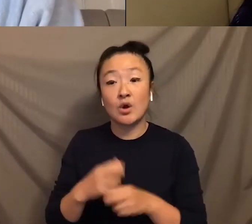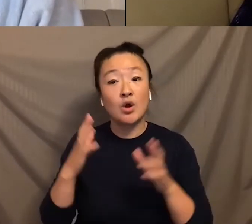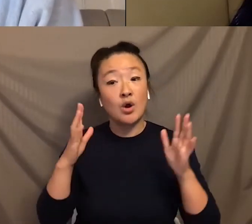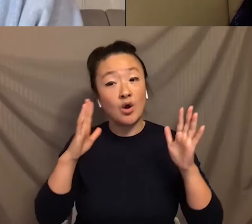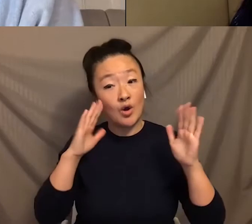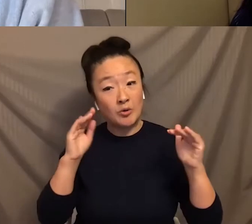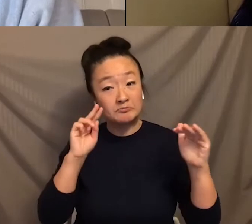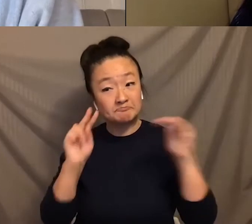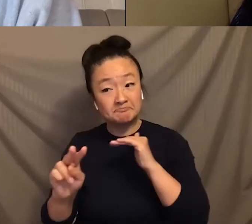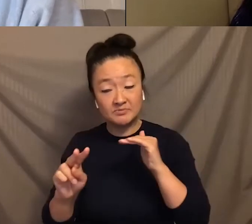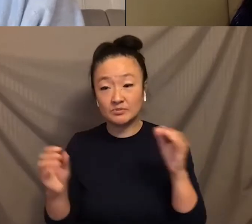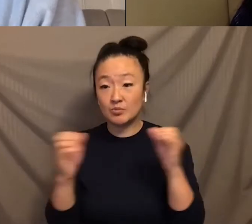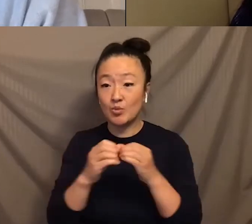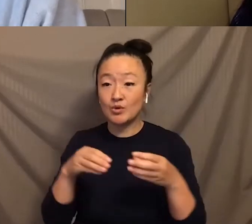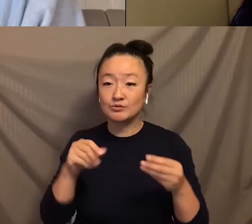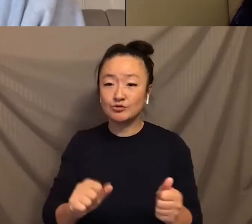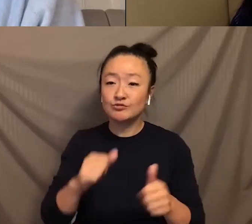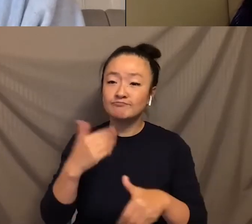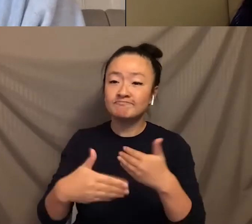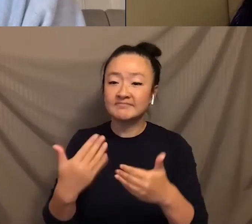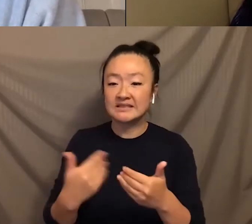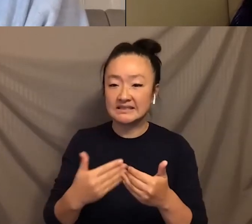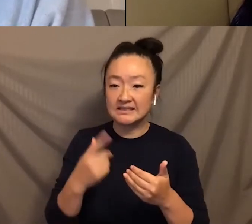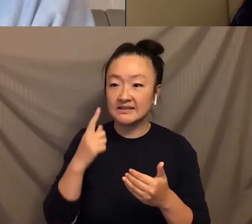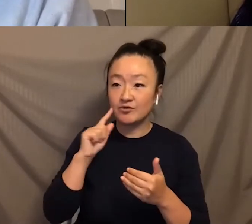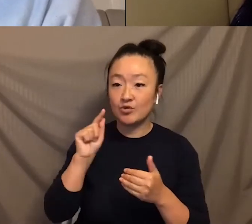for writers who follow me, especially those from marginalized communities.